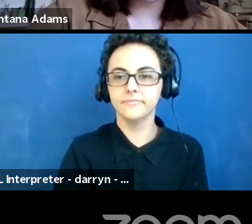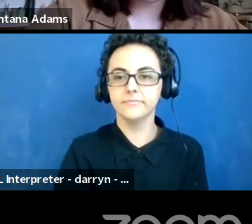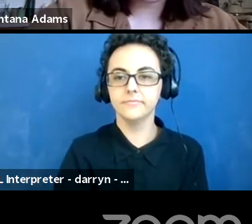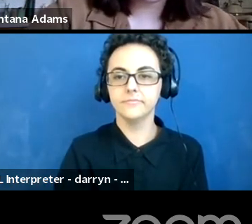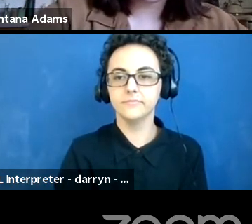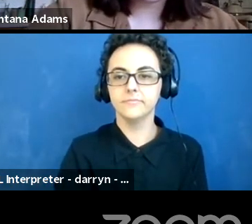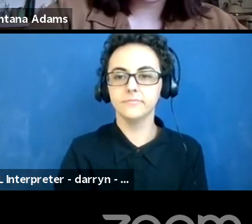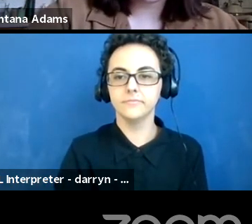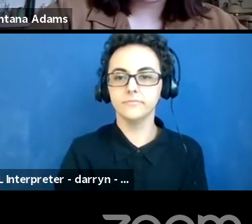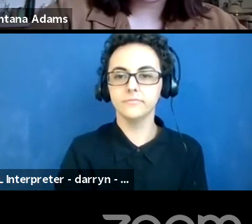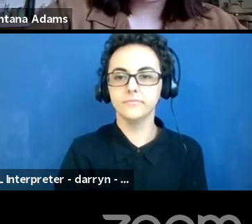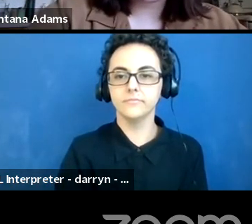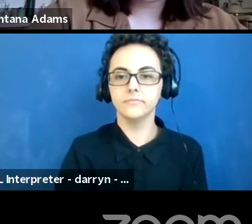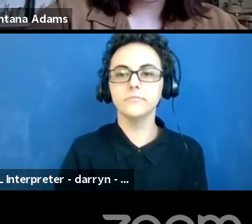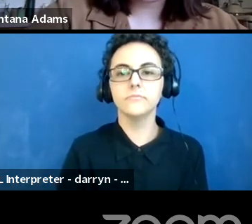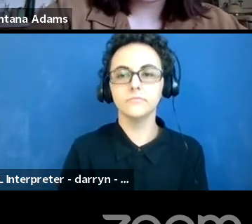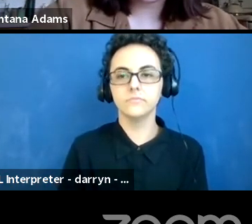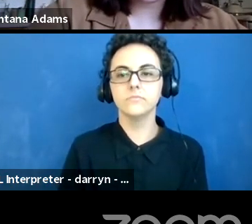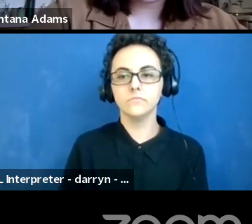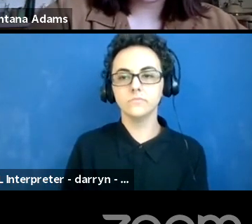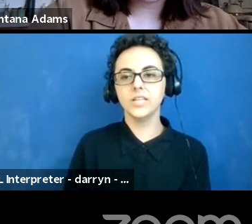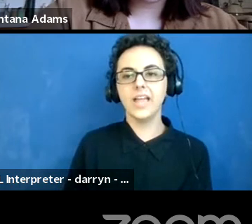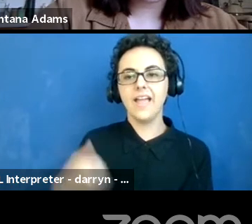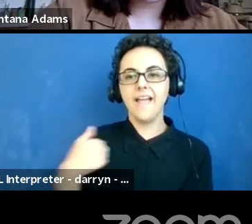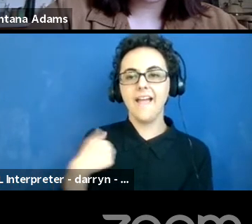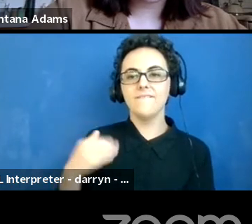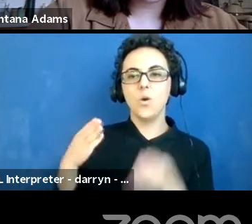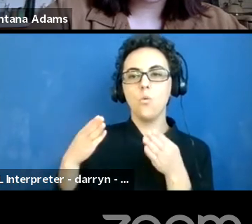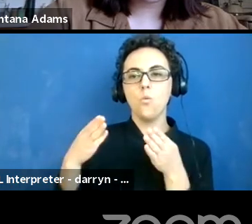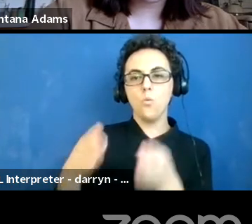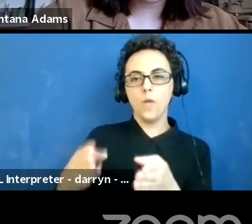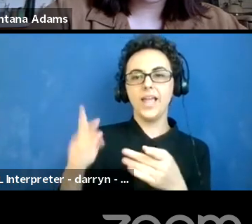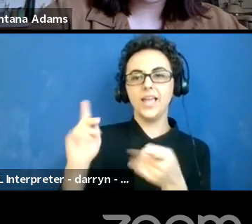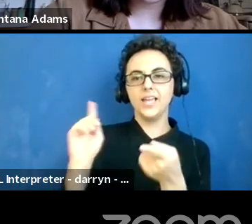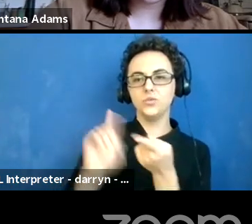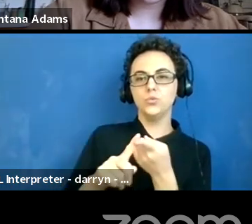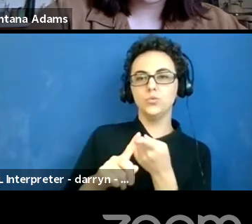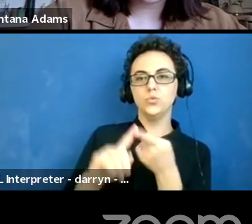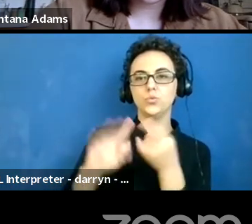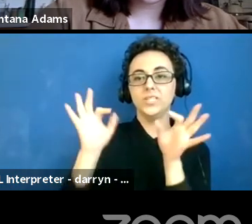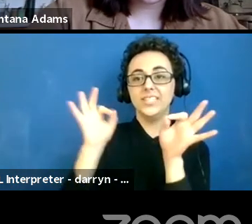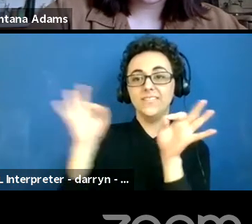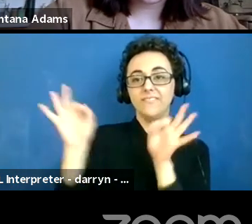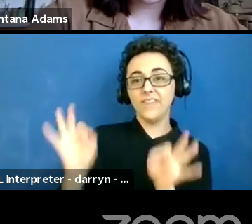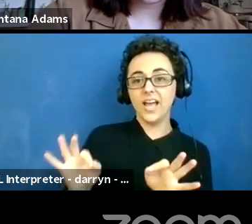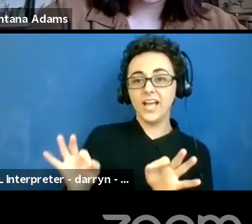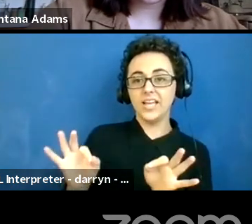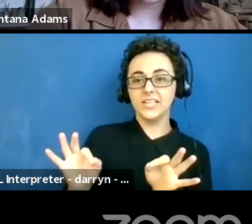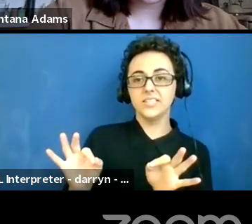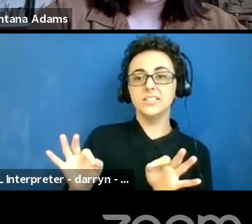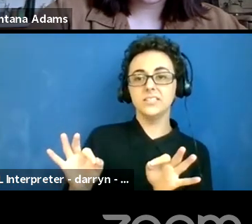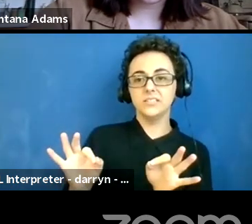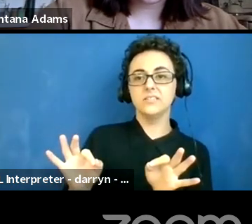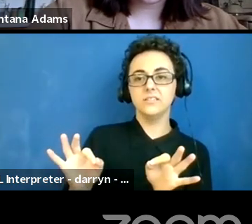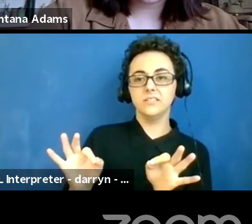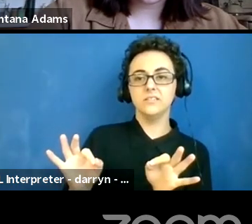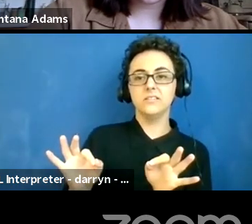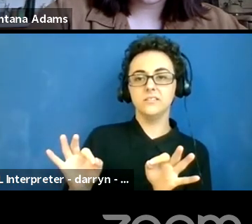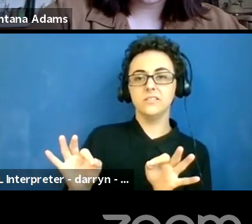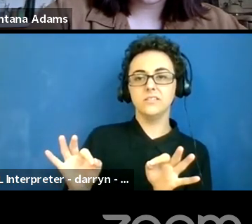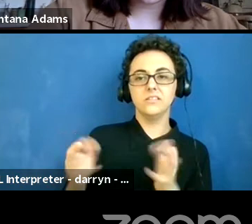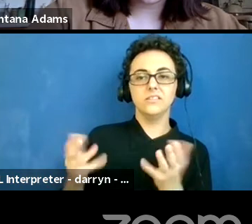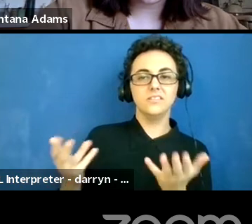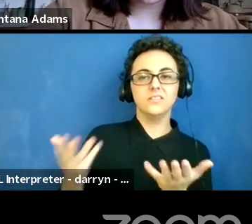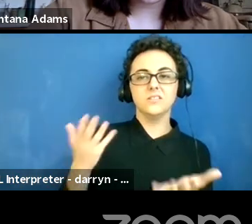Is there a way to define decolonization? Is there a way that this could be displaced by another concept such as